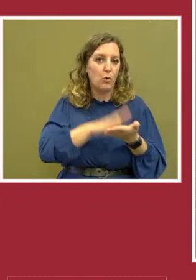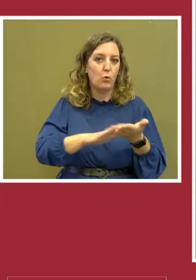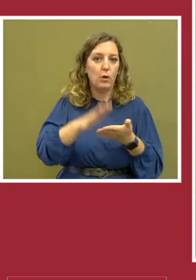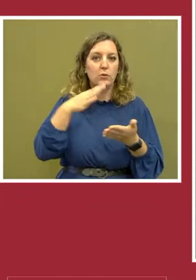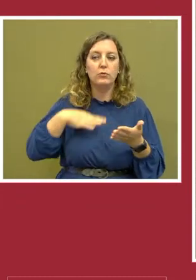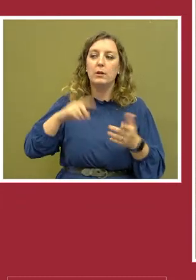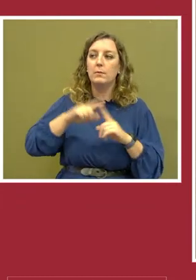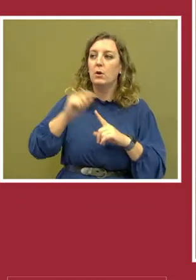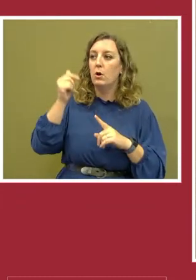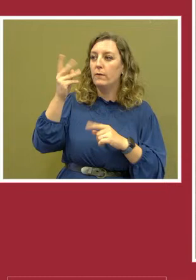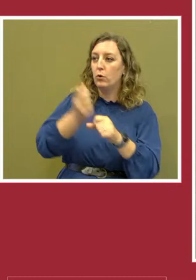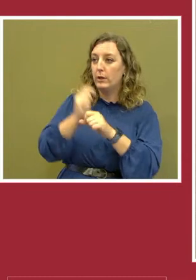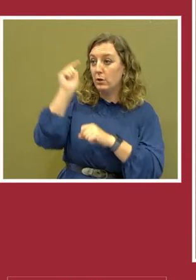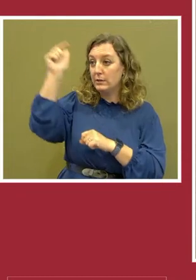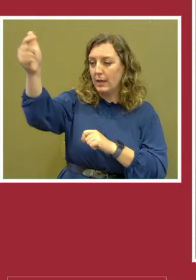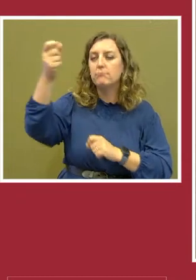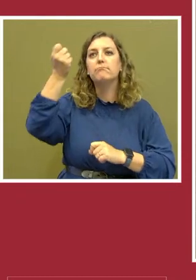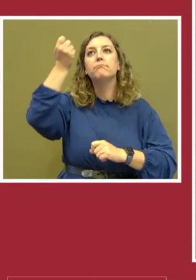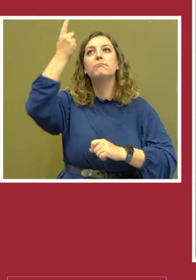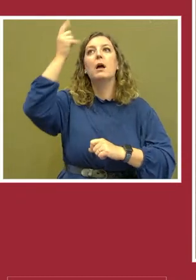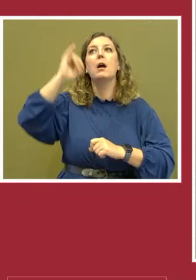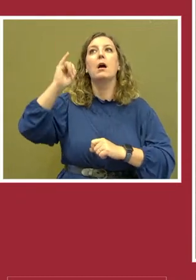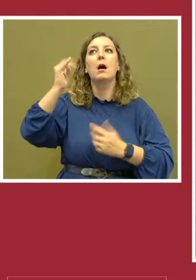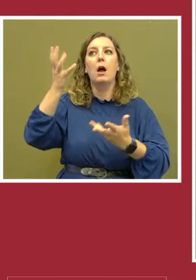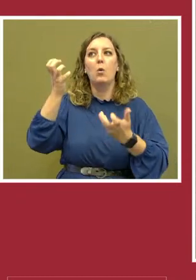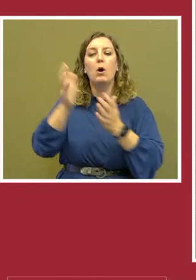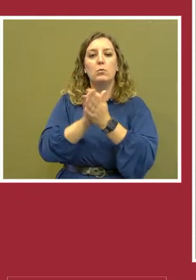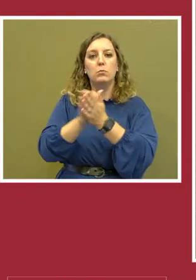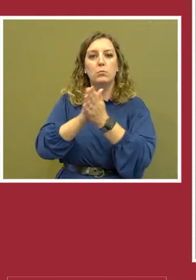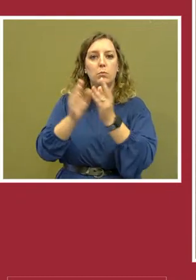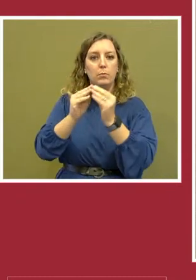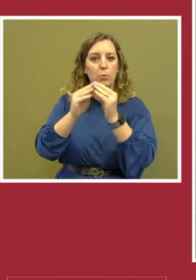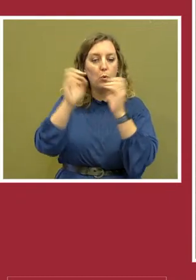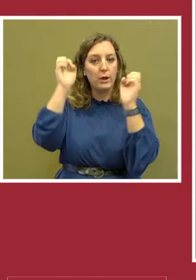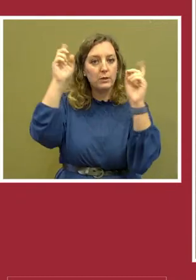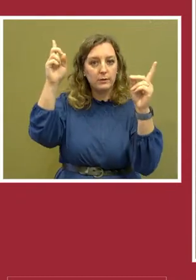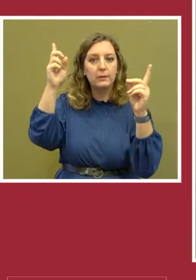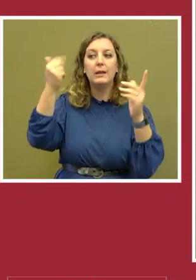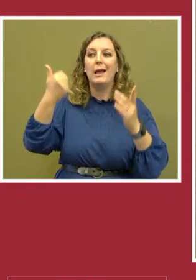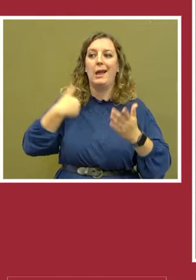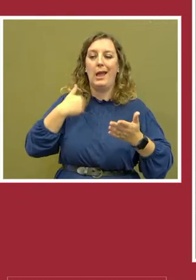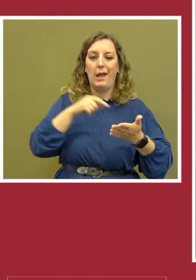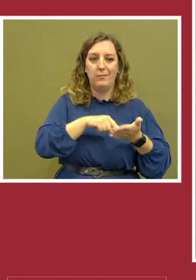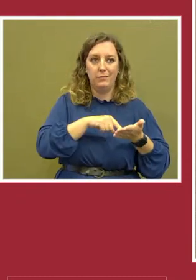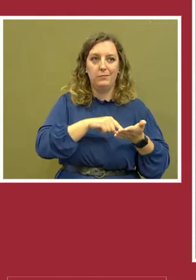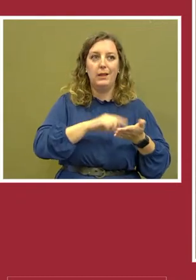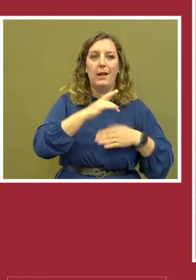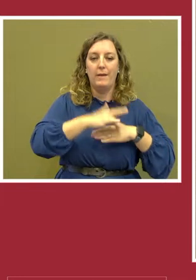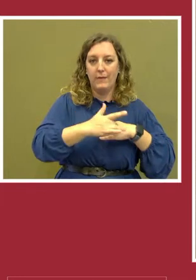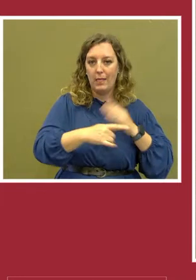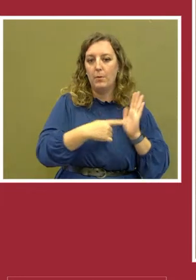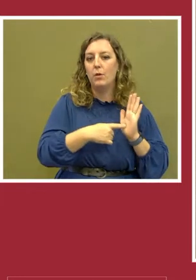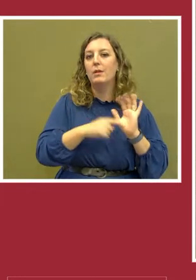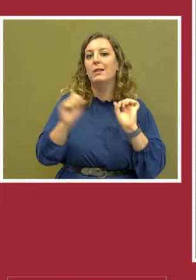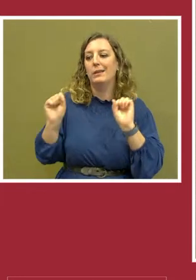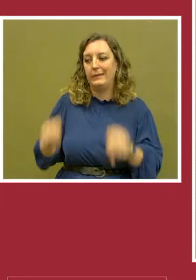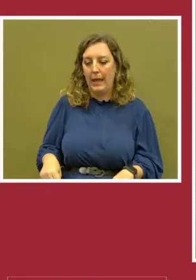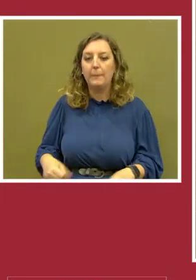a few years down the road when they realize maybe they would like to pursue further education and they have that there that they're able